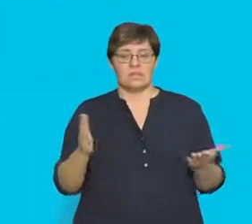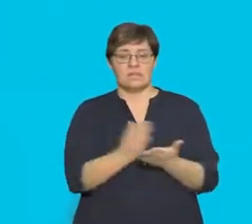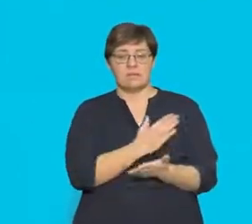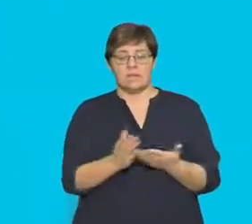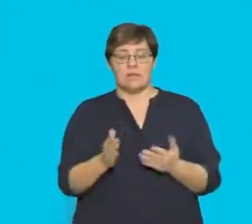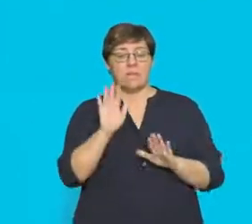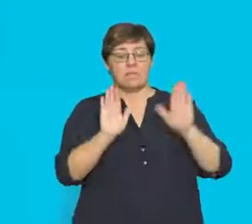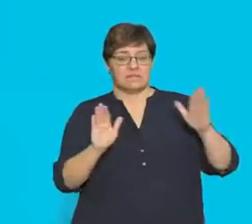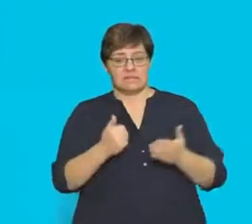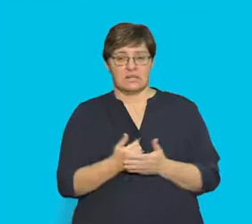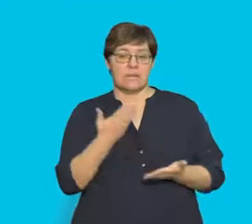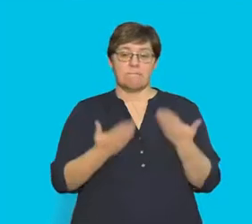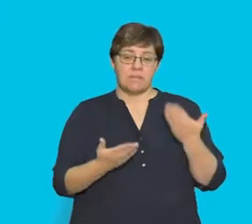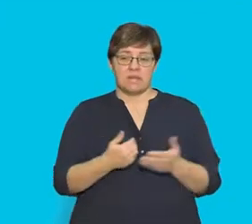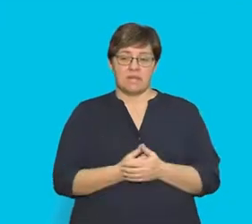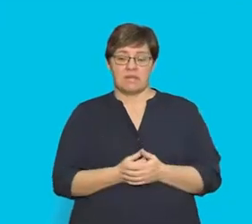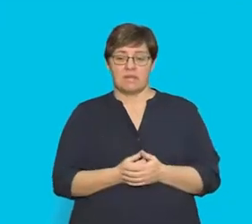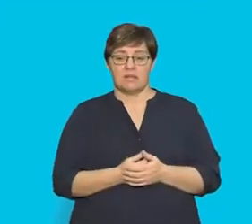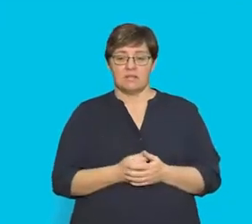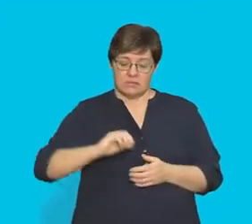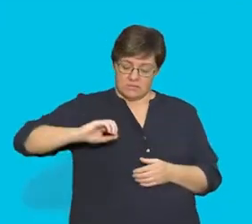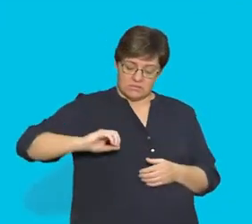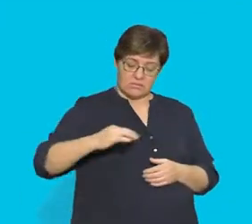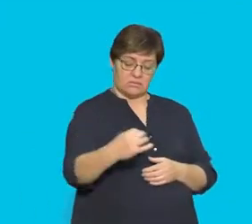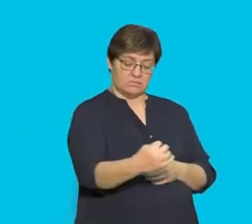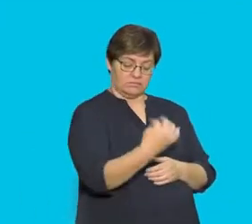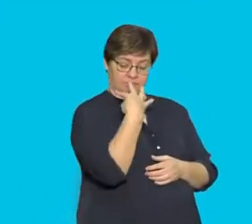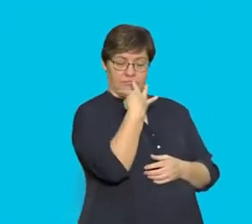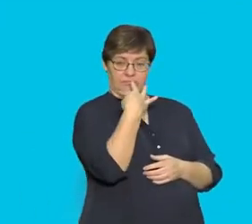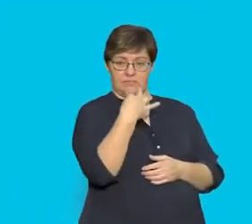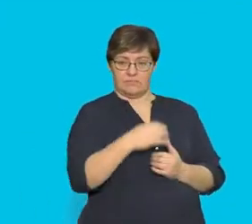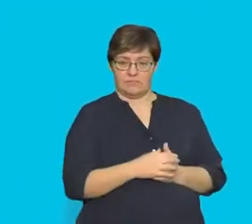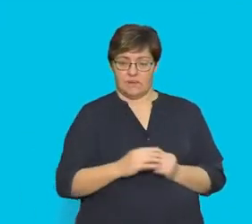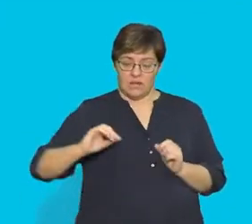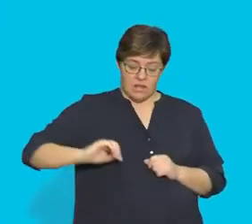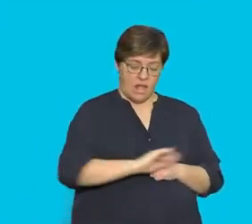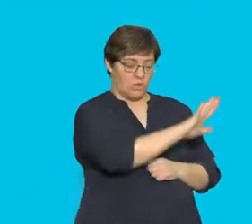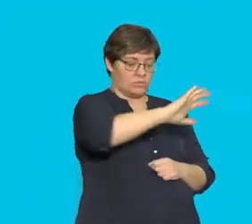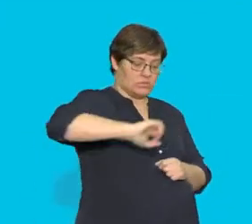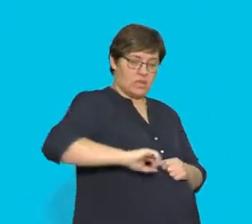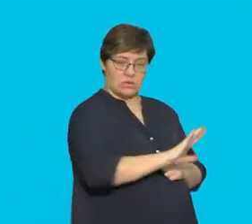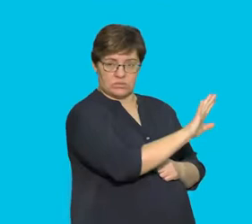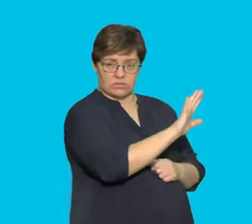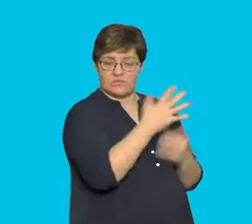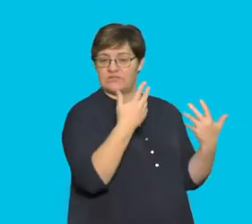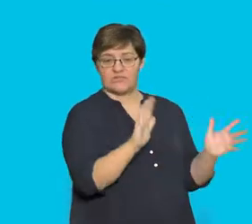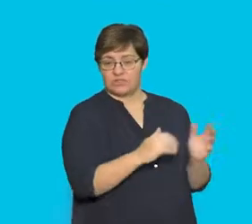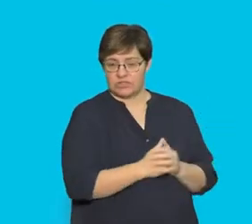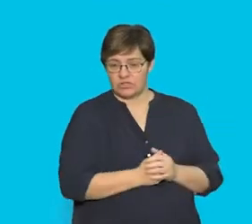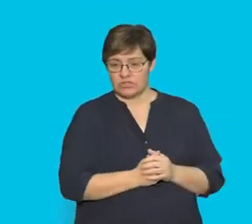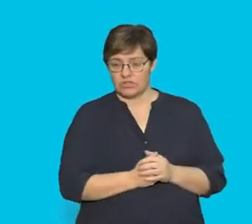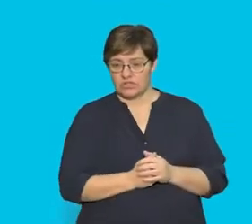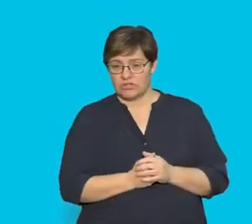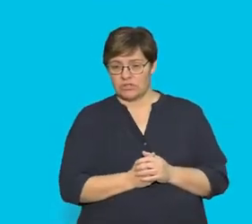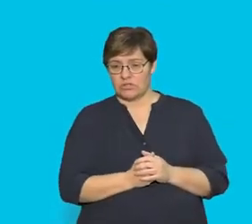in the field line pattern, we could have just lines coming out like that. They're coming out of the North